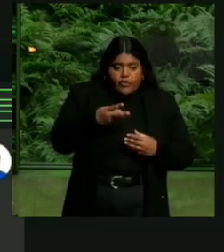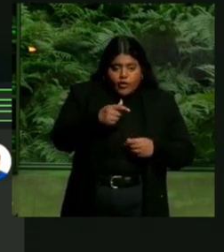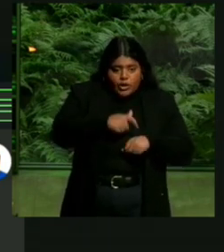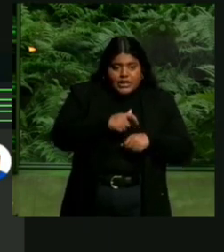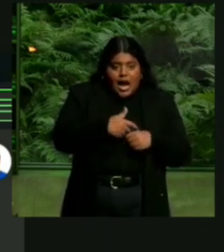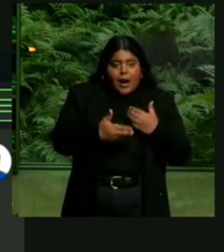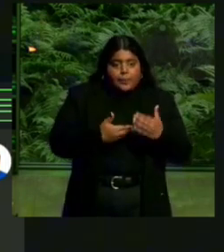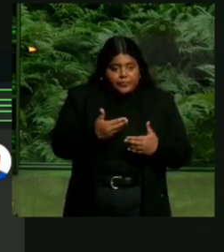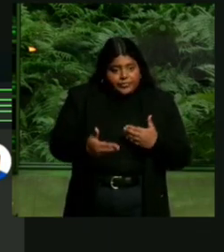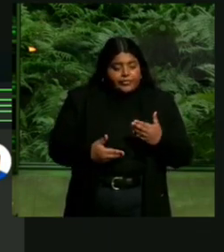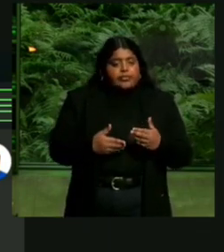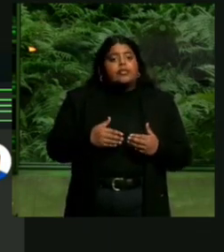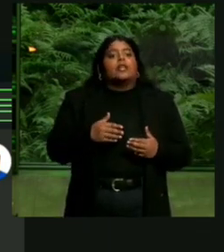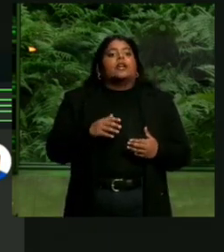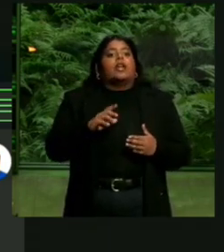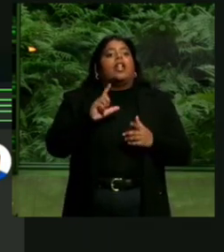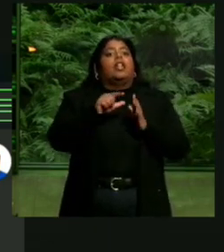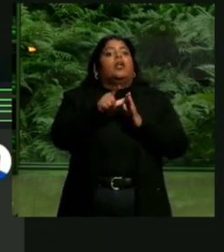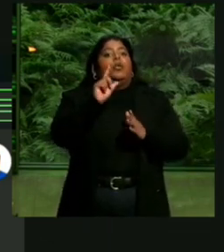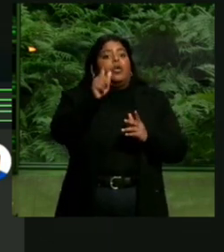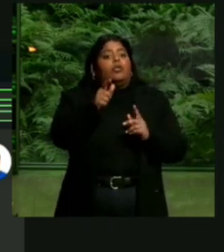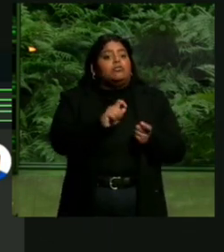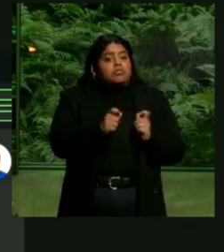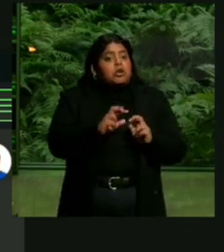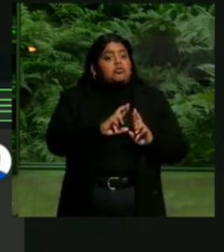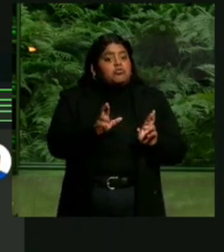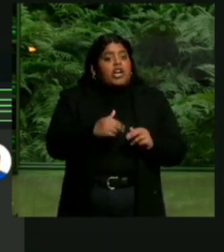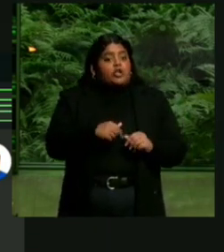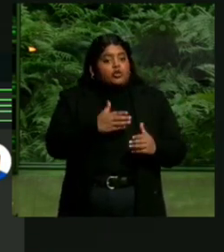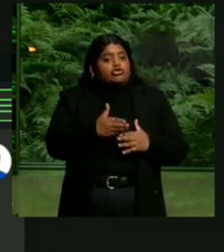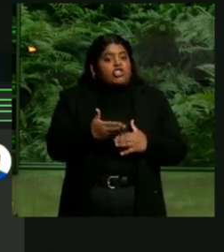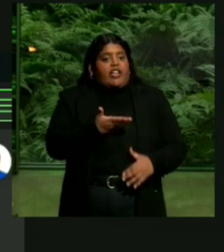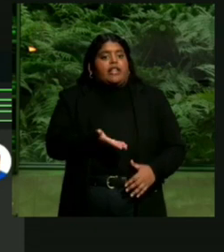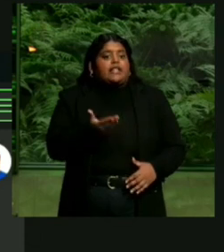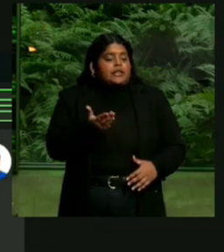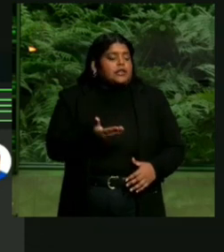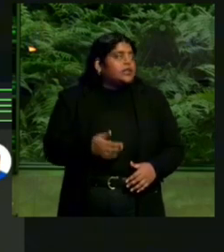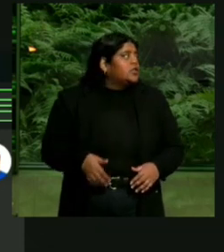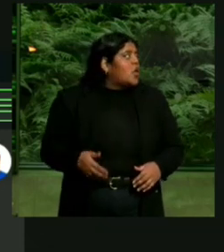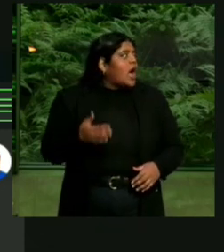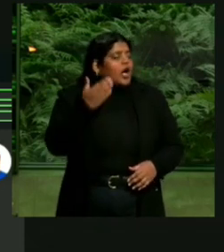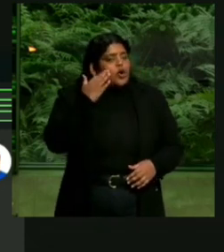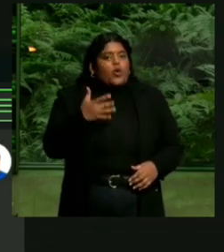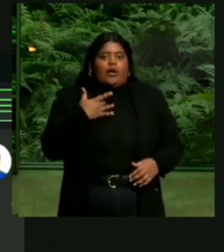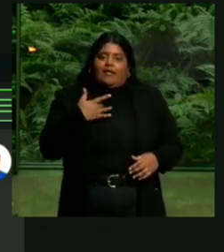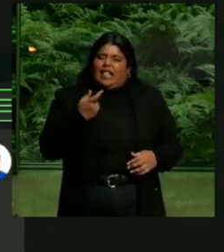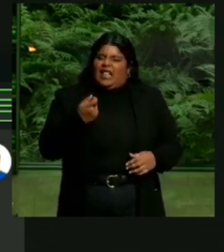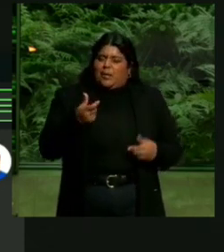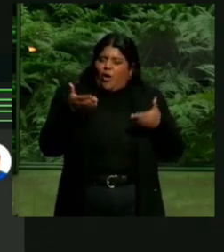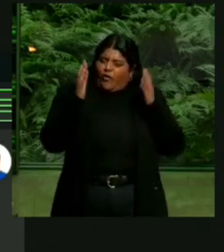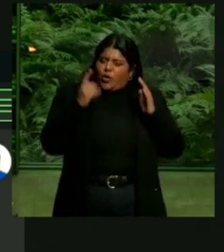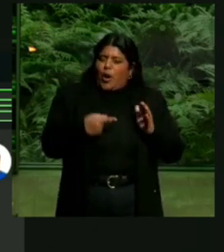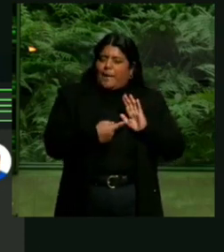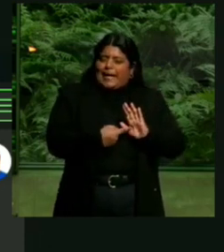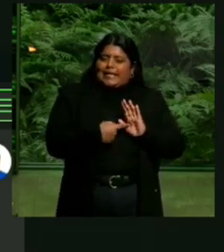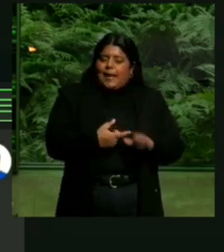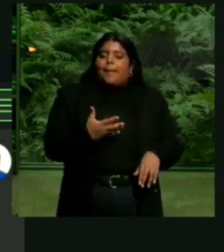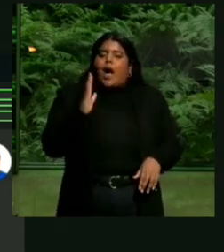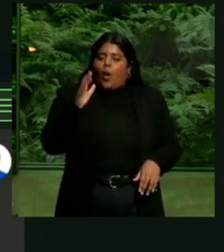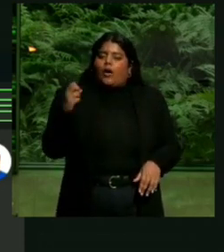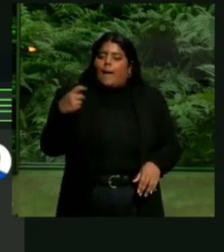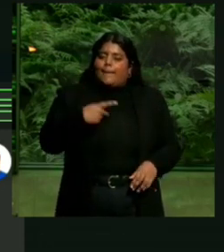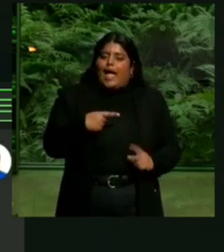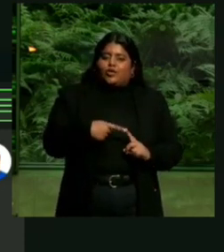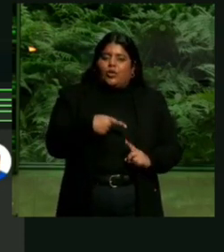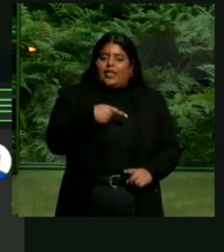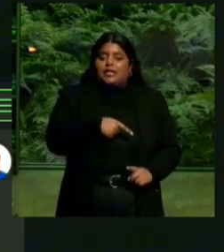get to a point where I'm ready to share. So now I know this was an overwhelming example, but I'll come back to this. I